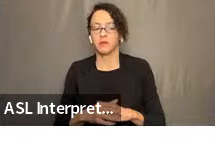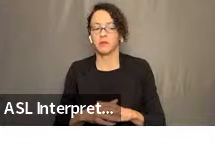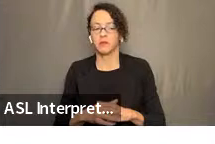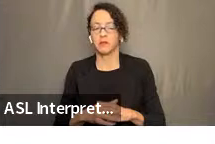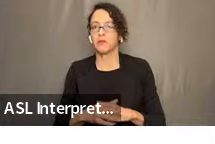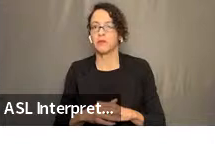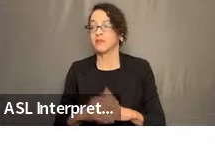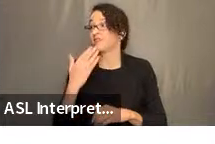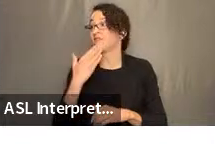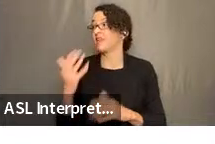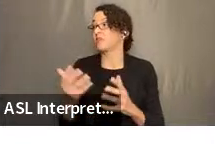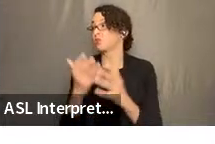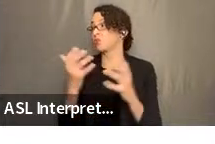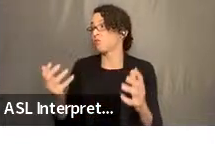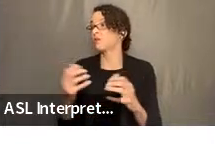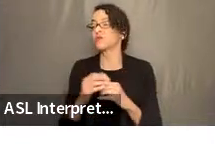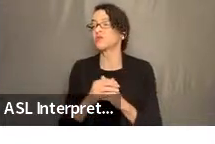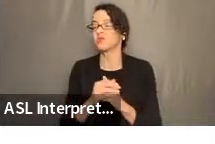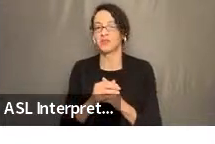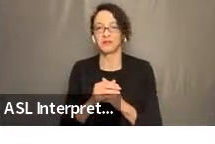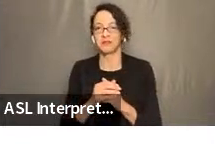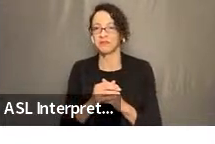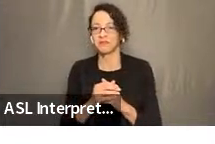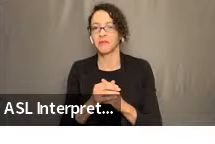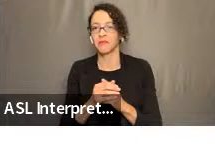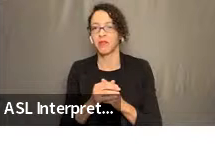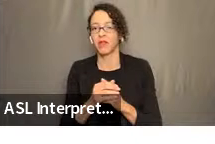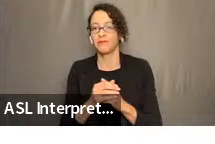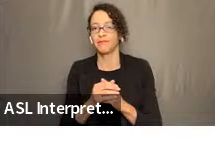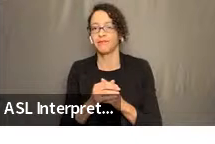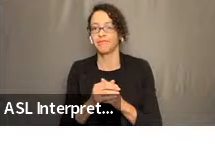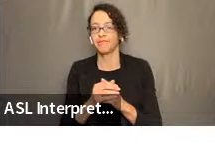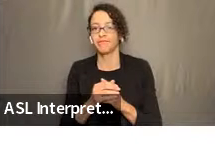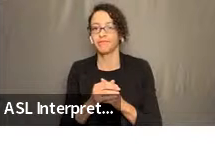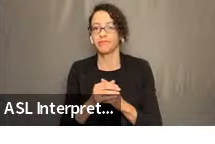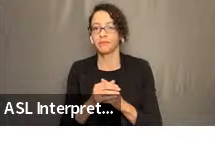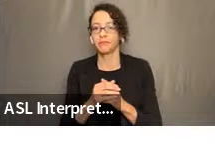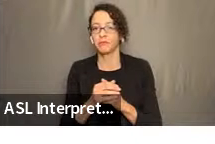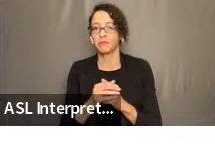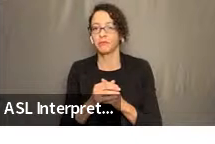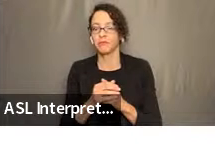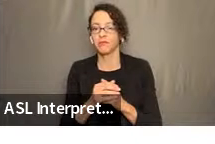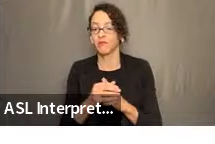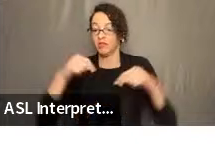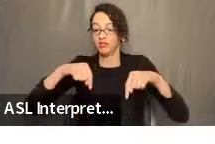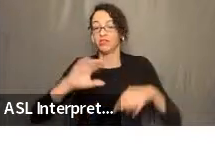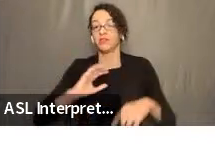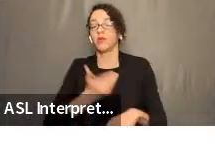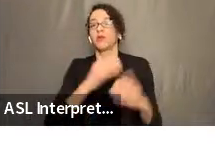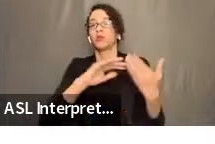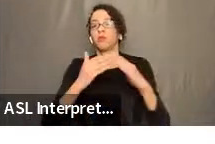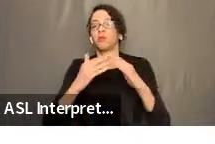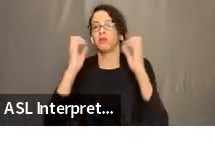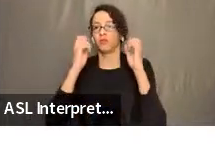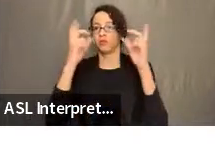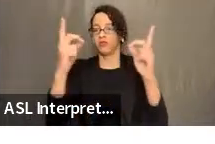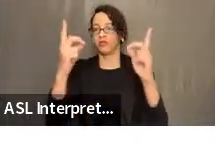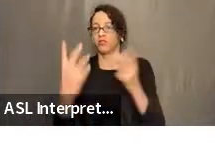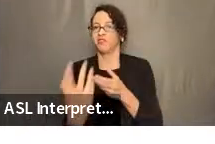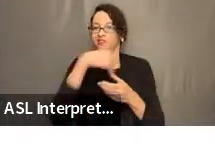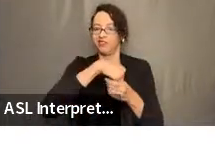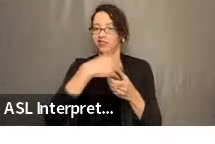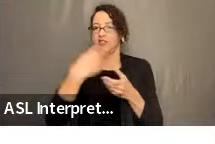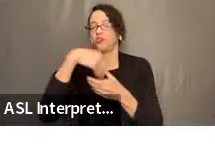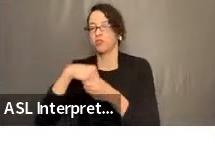Thank you so much. Laura, te están... Okay. Oh, This is our Community Education Engagement and Input